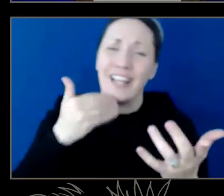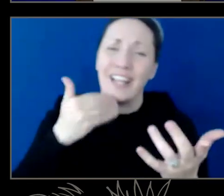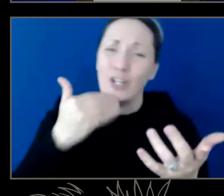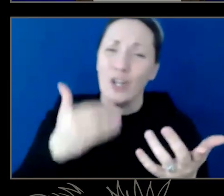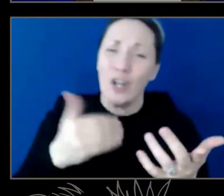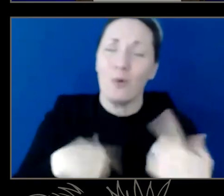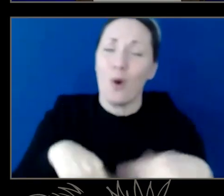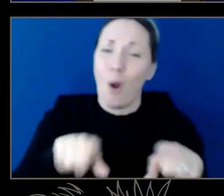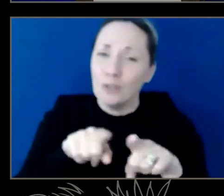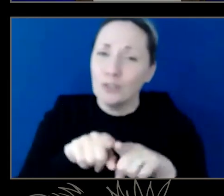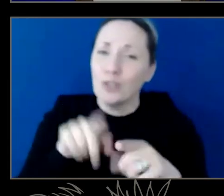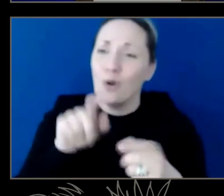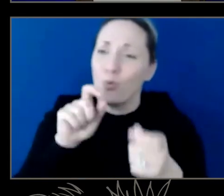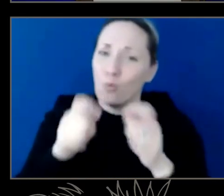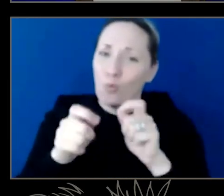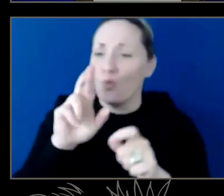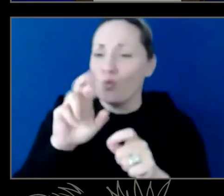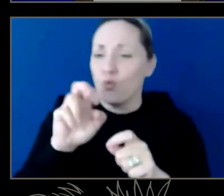container div.